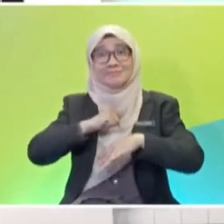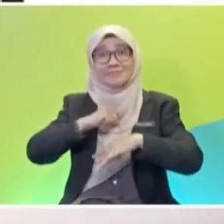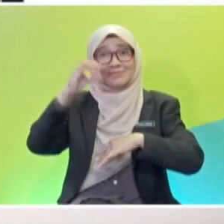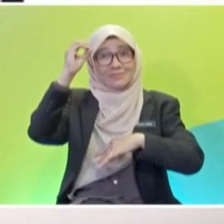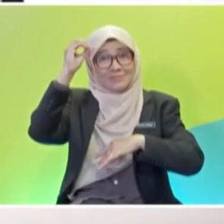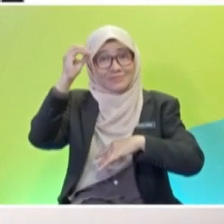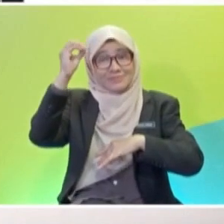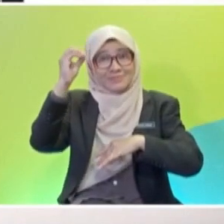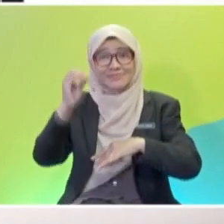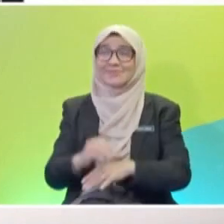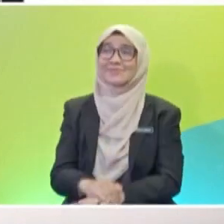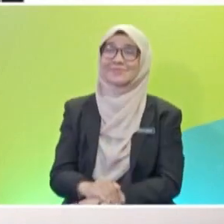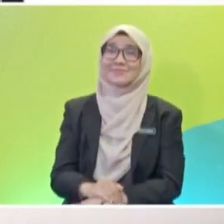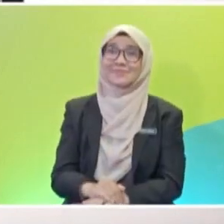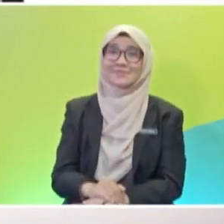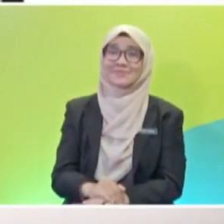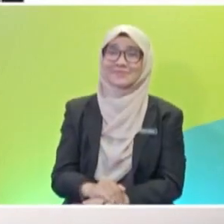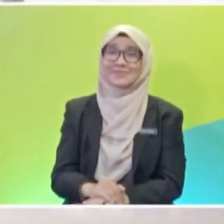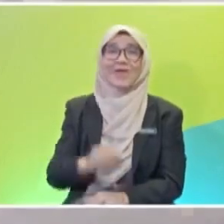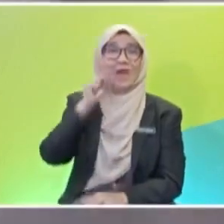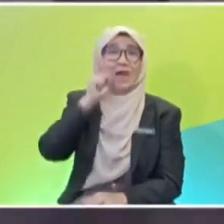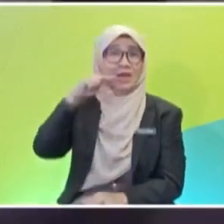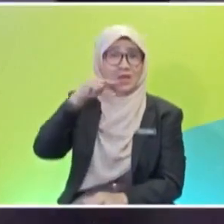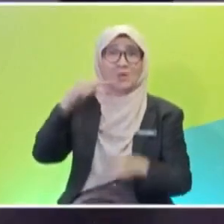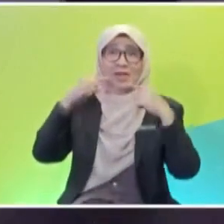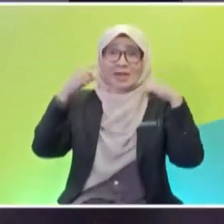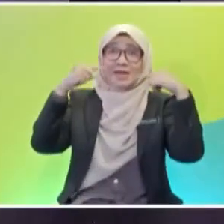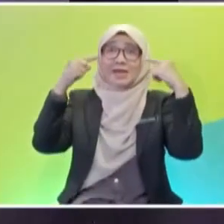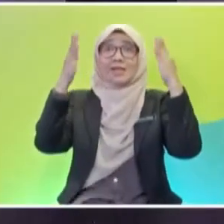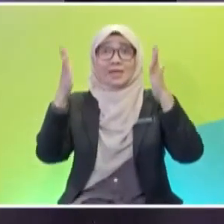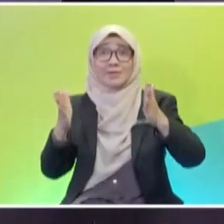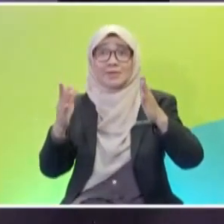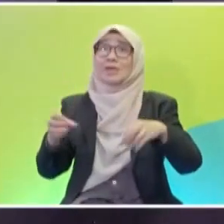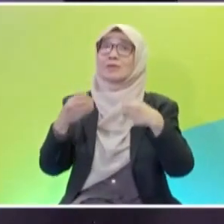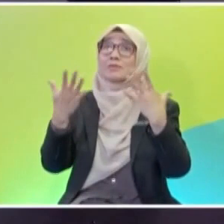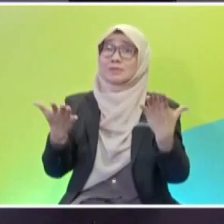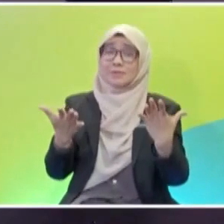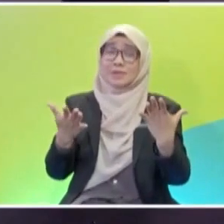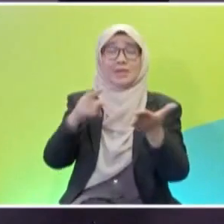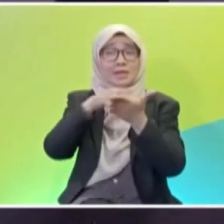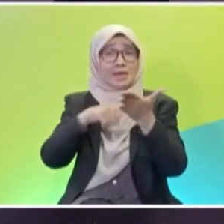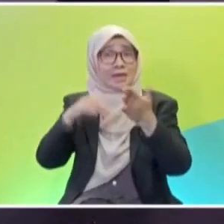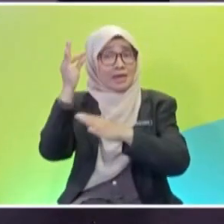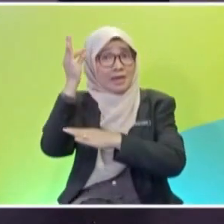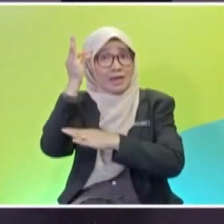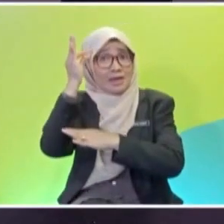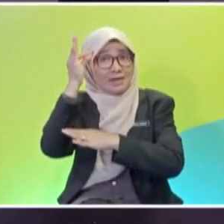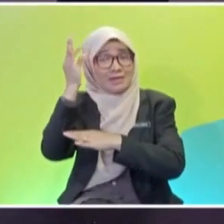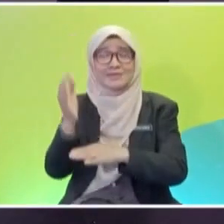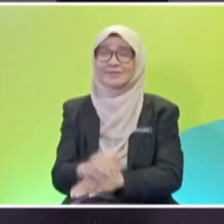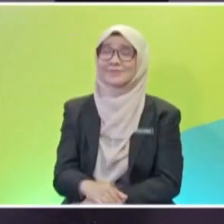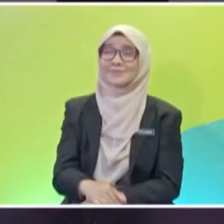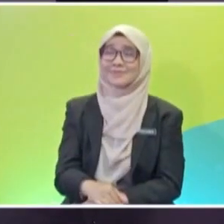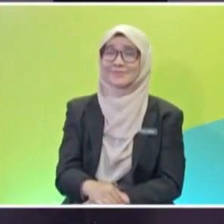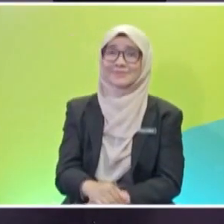about you personally? You're a celebrity yourself, Shafika. She says that mm-hmm. it's up to the personality, the celebrity. It's